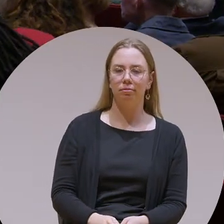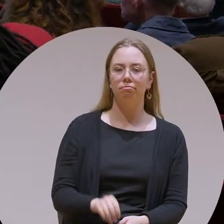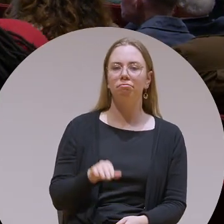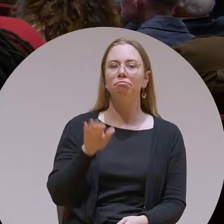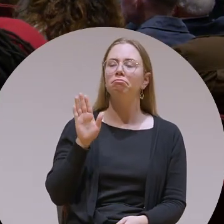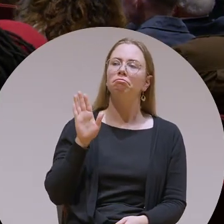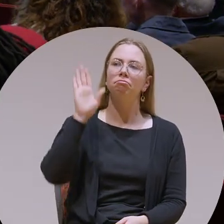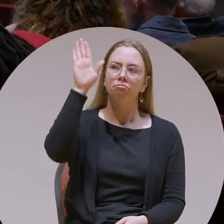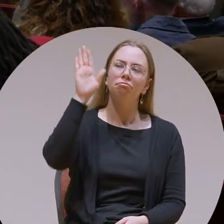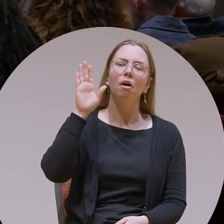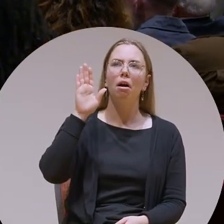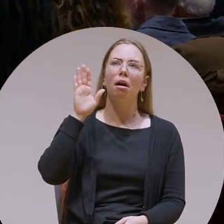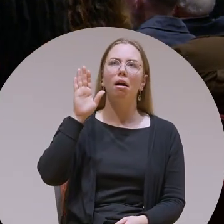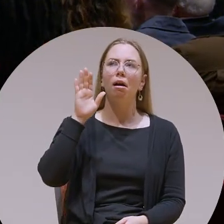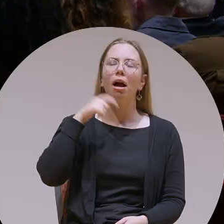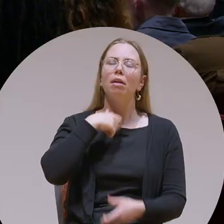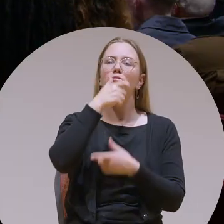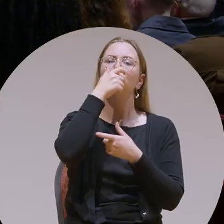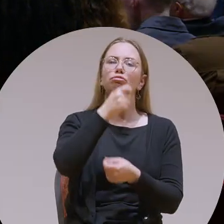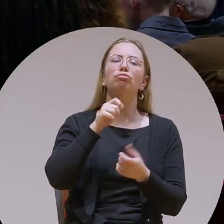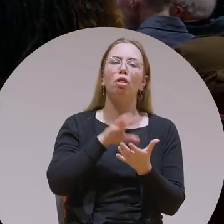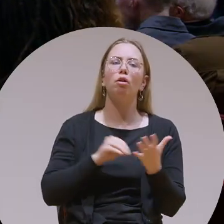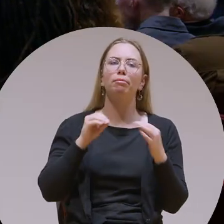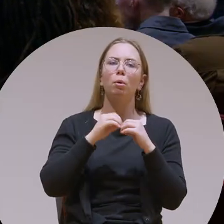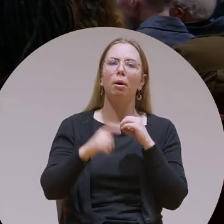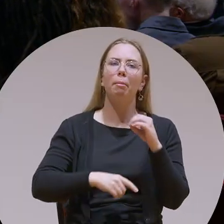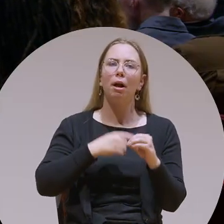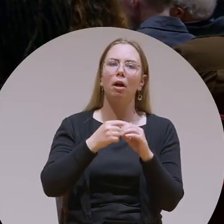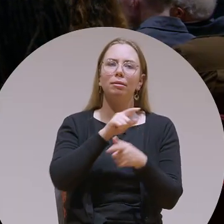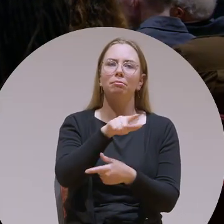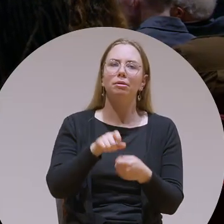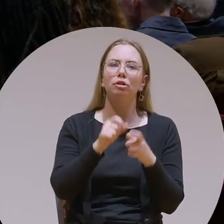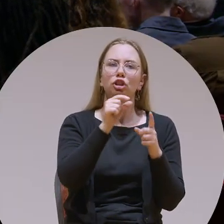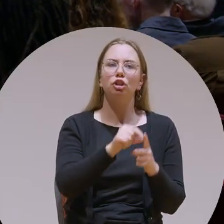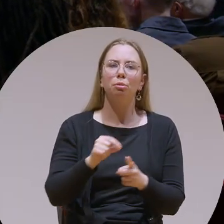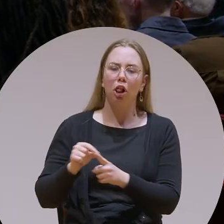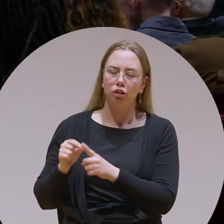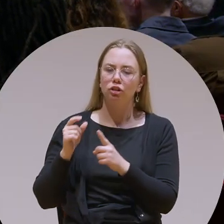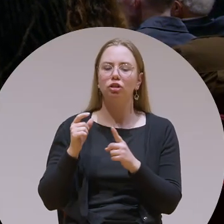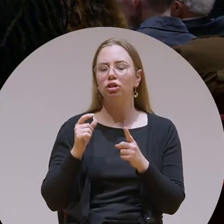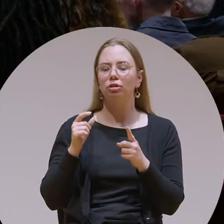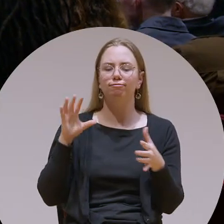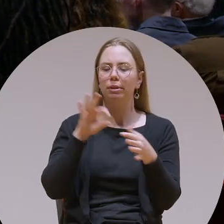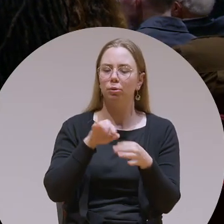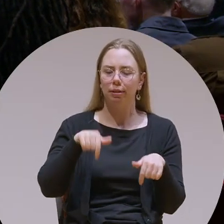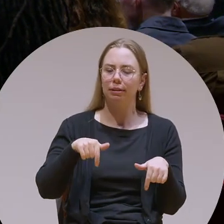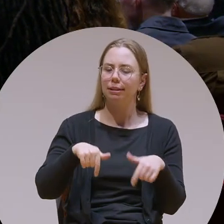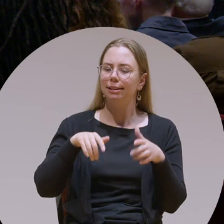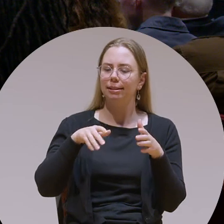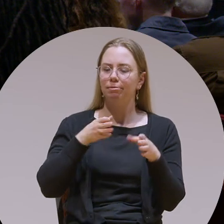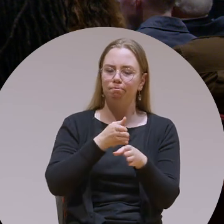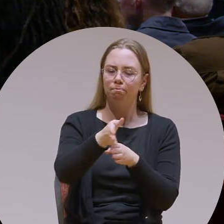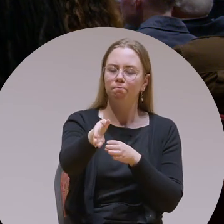which terminology is part of this whole discussion. And I'm wondering, for the process by which